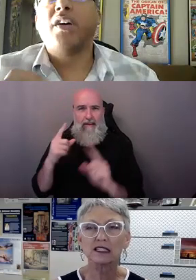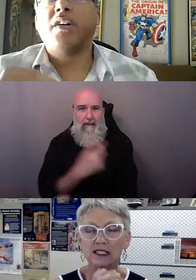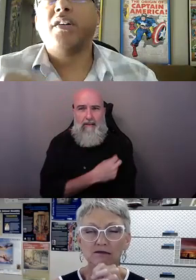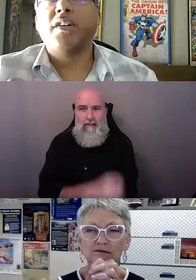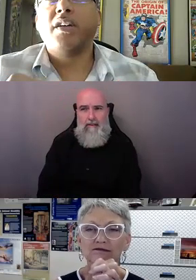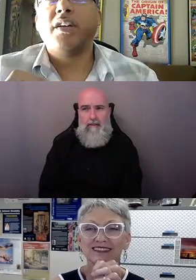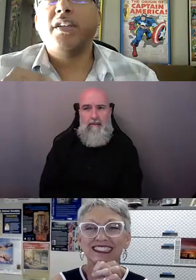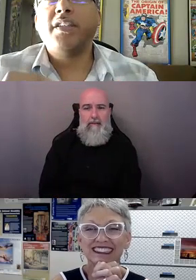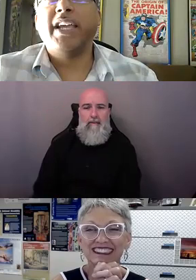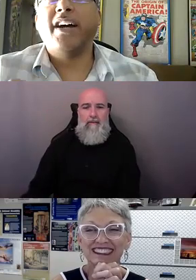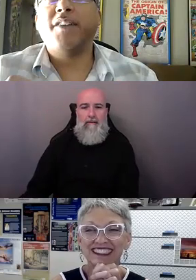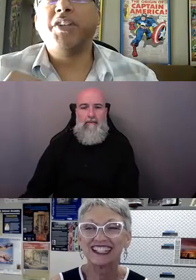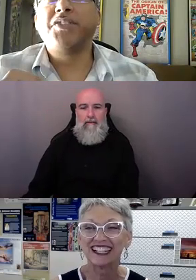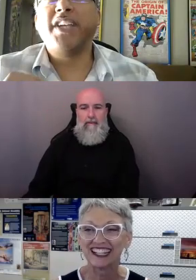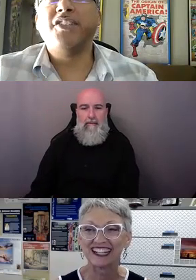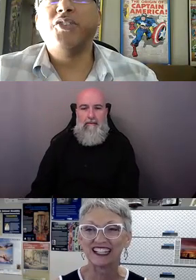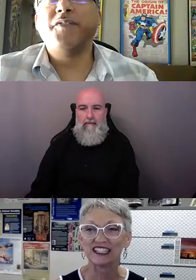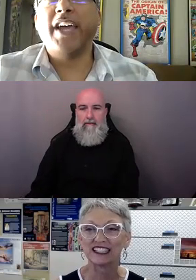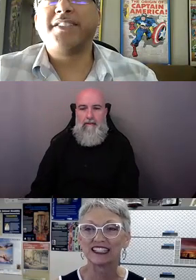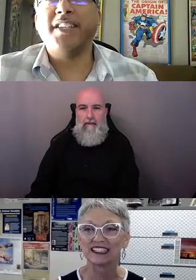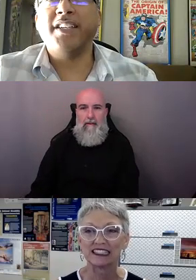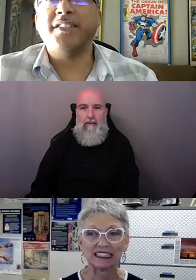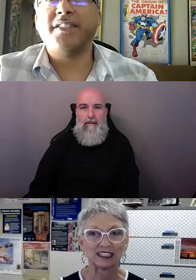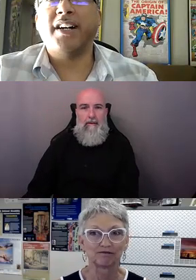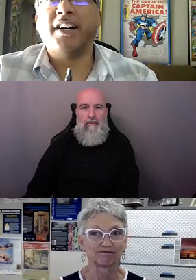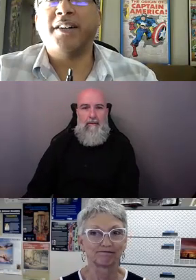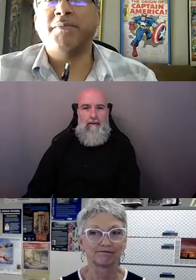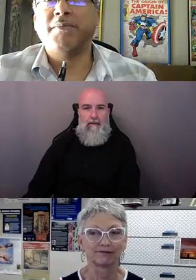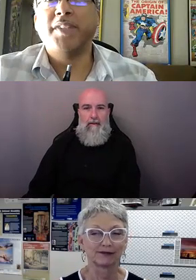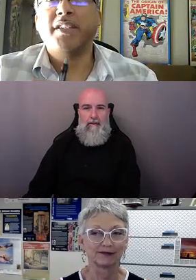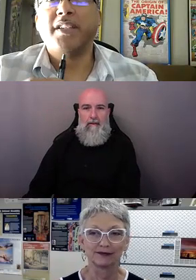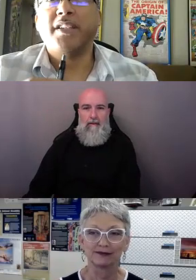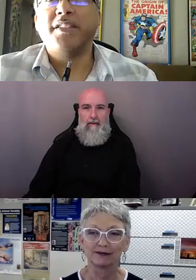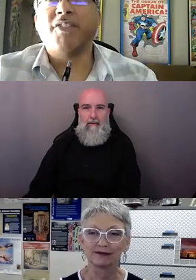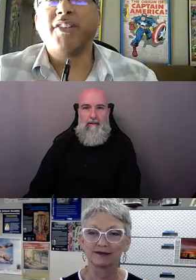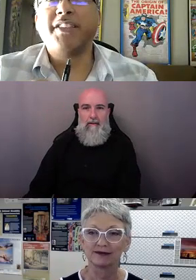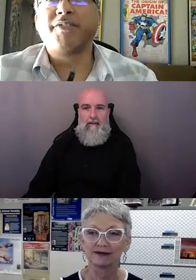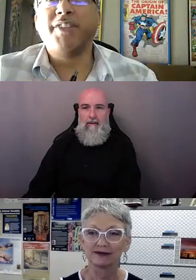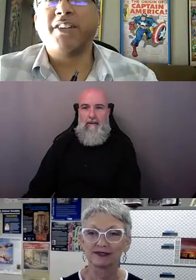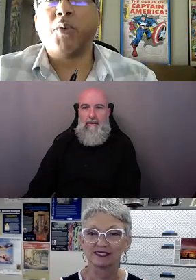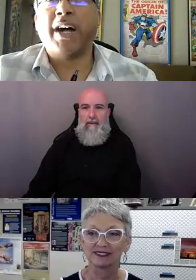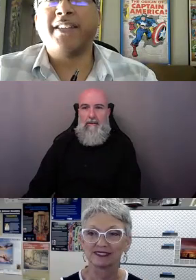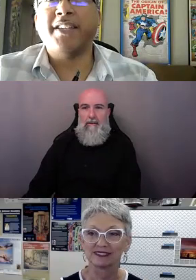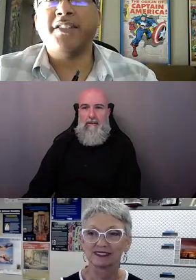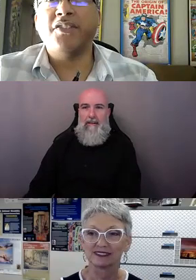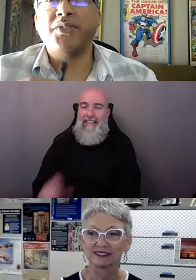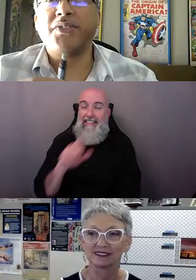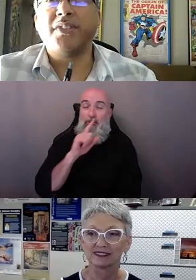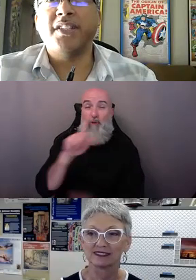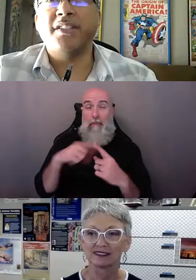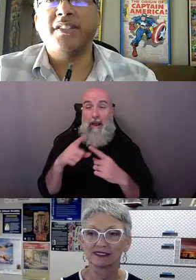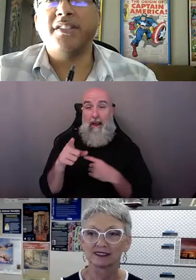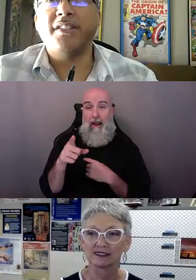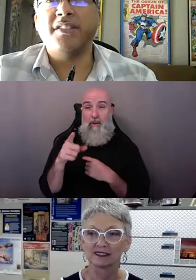that make sense? Yeah, when you're saying the newer vaccines, there are only 3 that are widely in